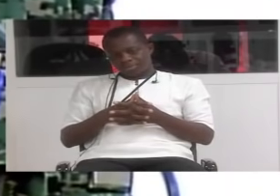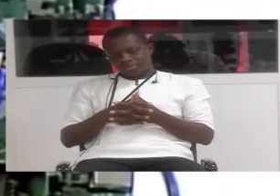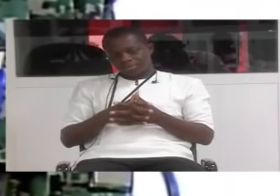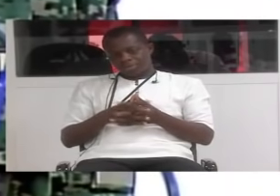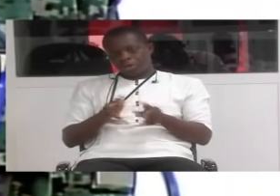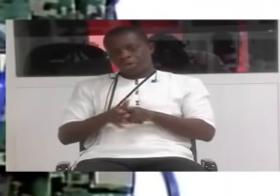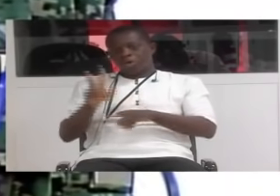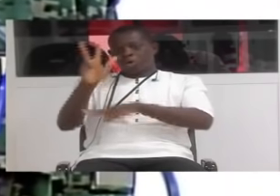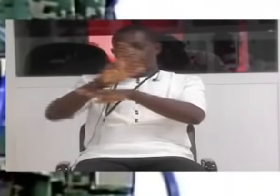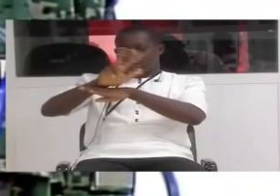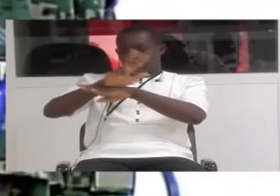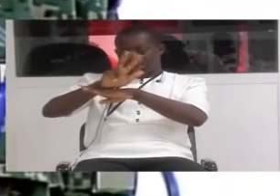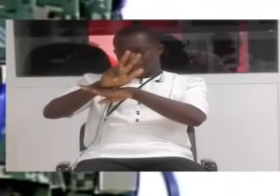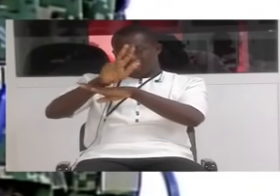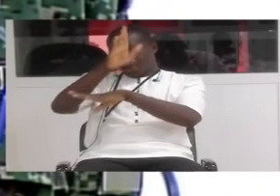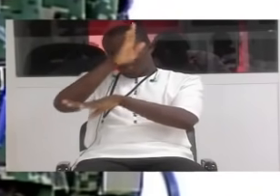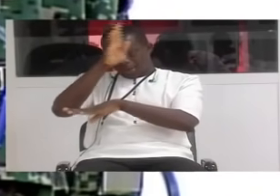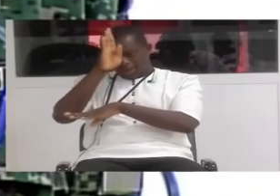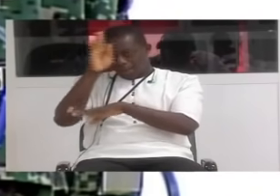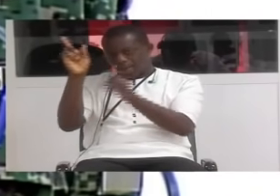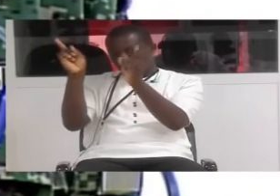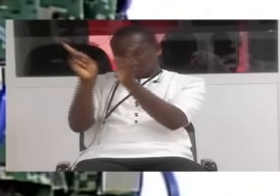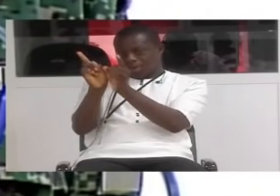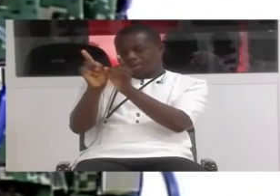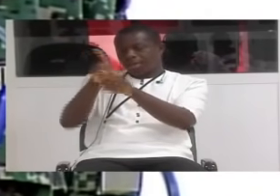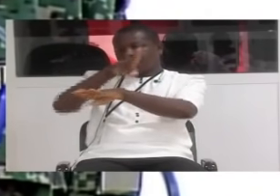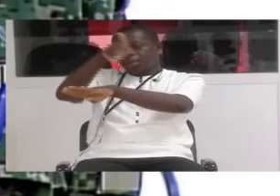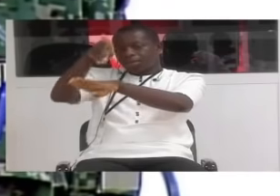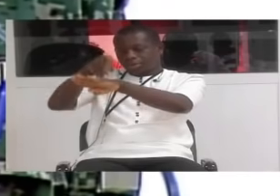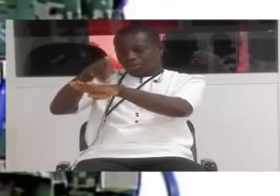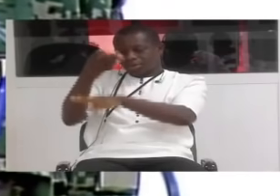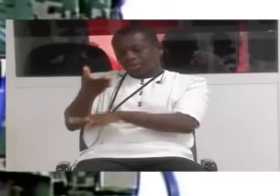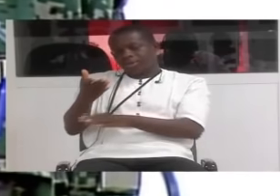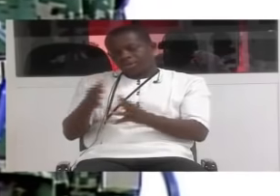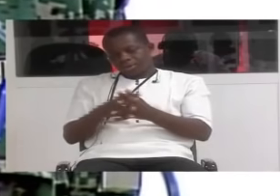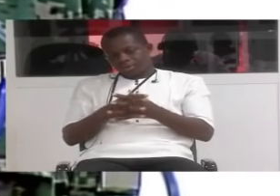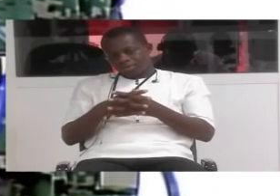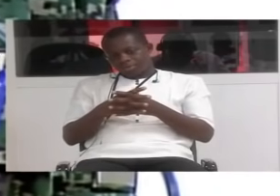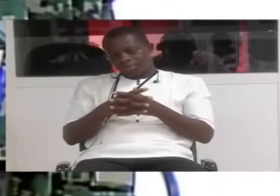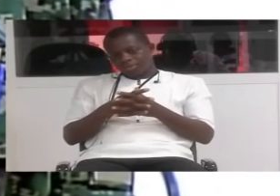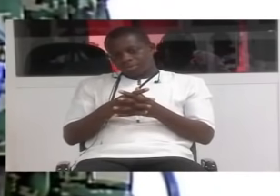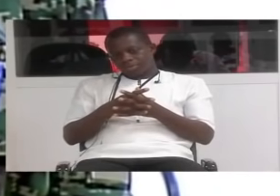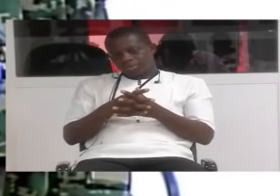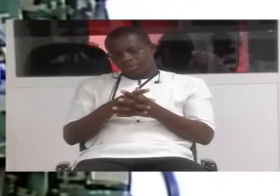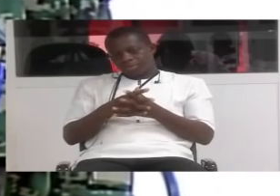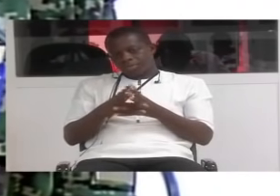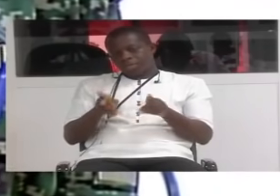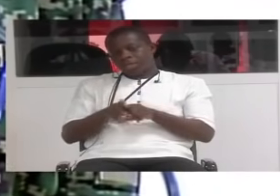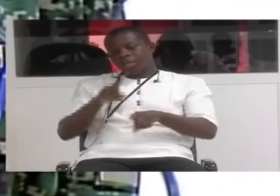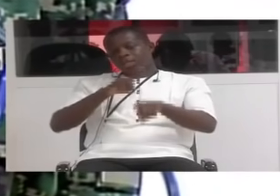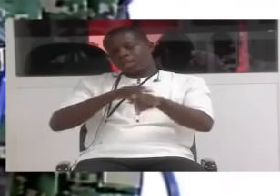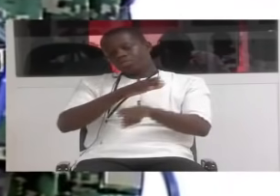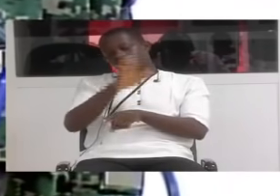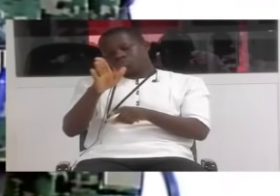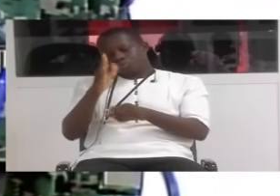Coastal road in Birkama Silo Benta Dame. The junction between the coastal road and the Birkama Highway. Kabirin Kofta